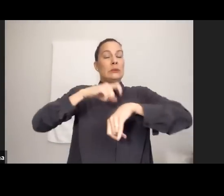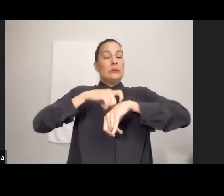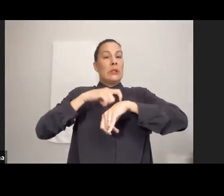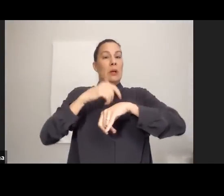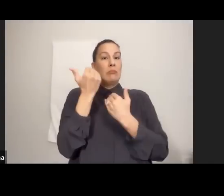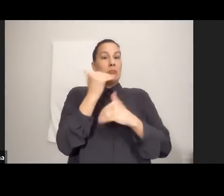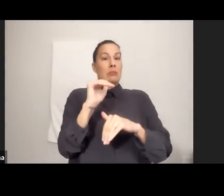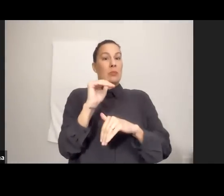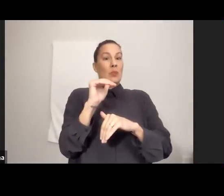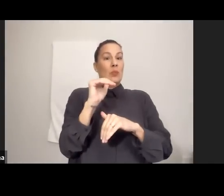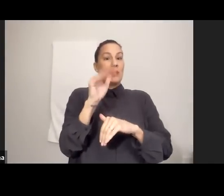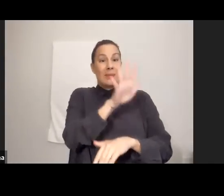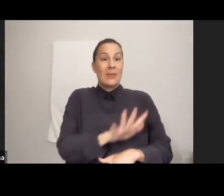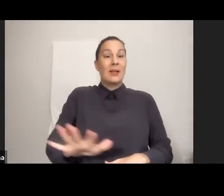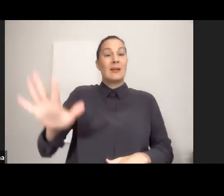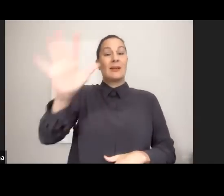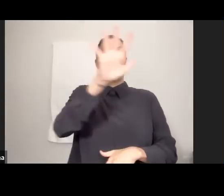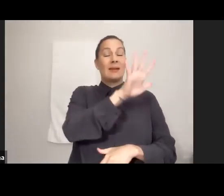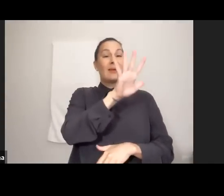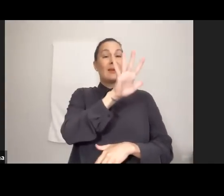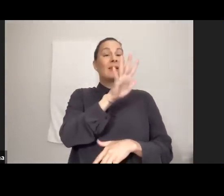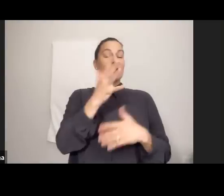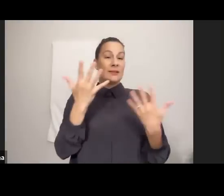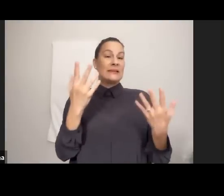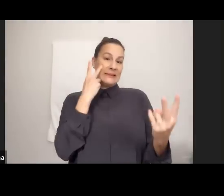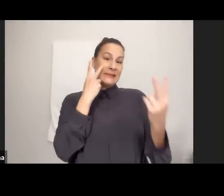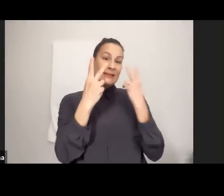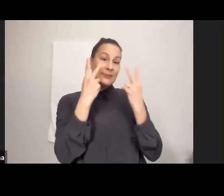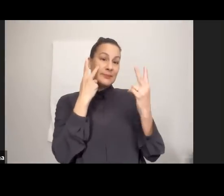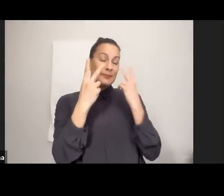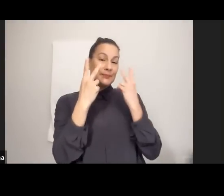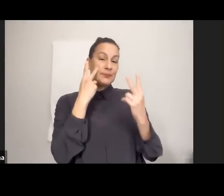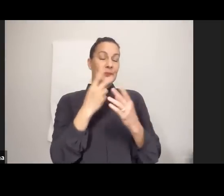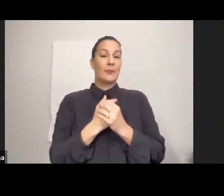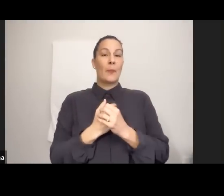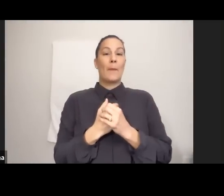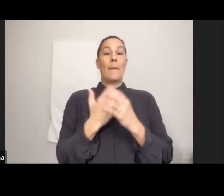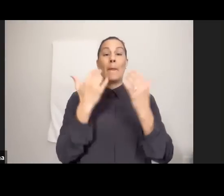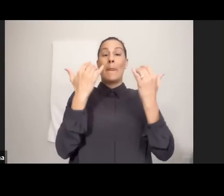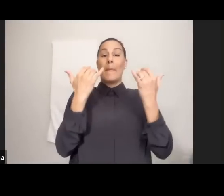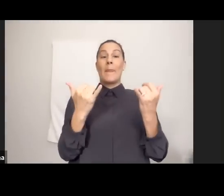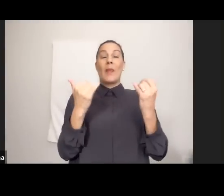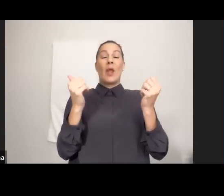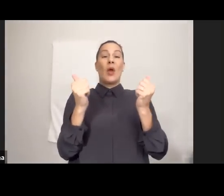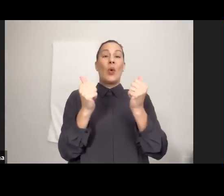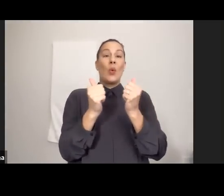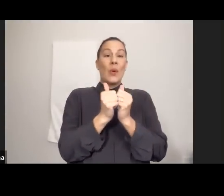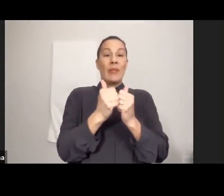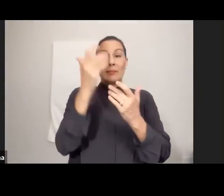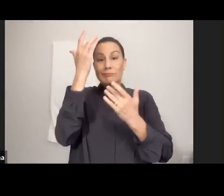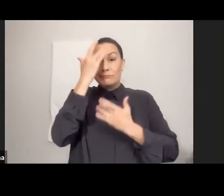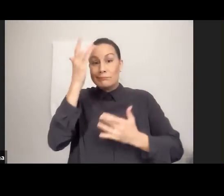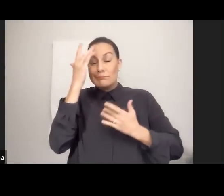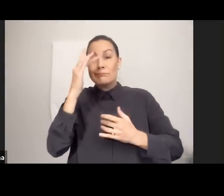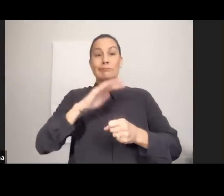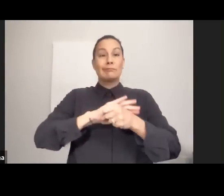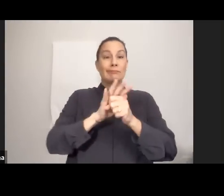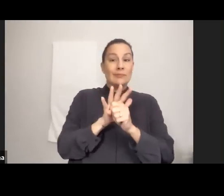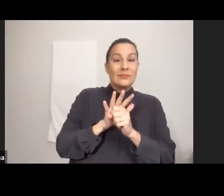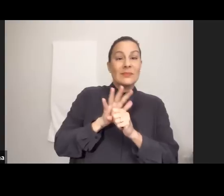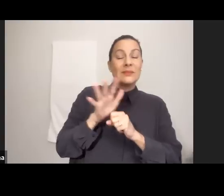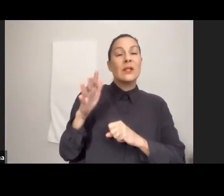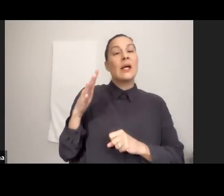We're now in the midst of a global pandemic and mass uprisings in defense of Black lives. And we